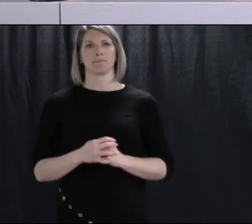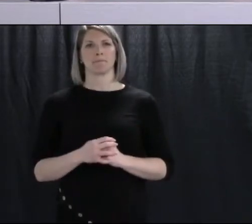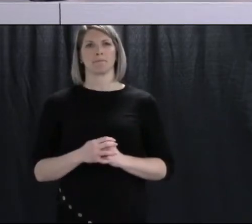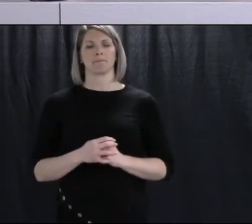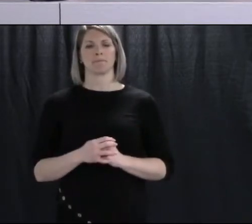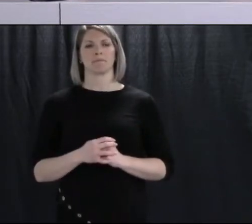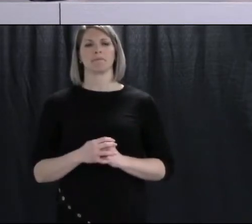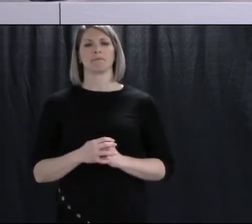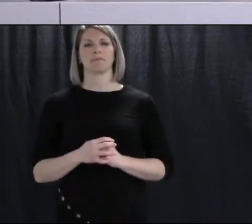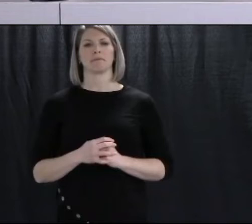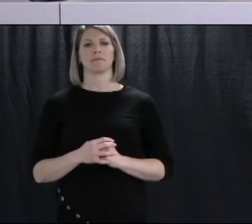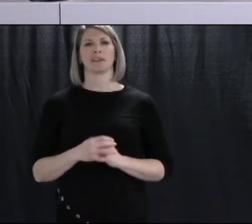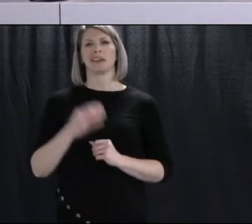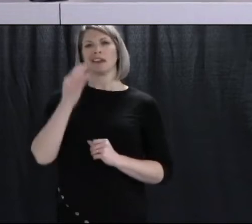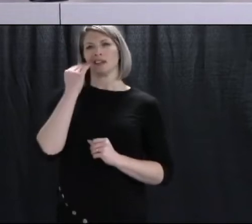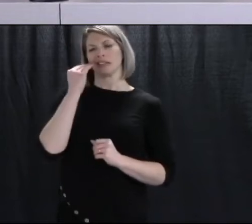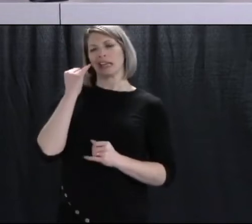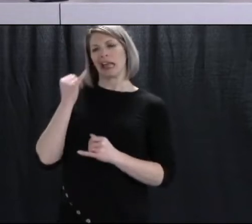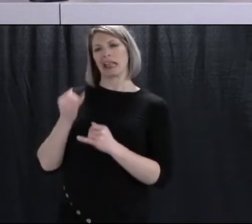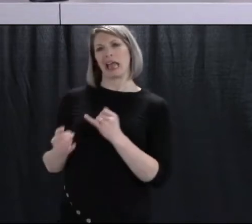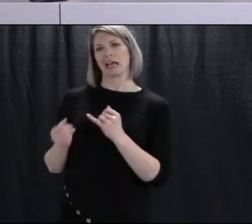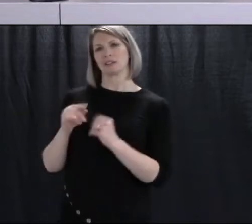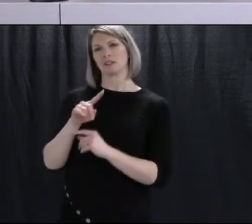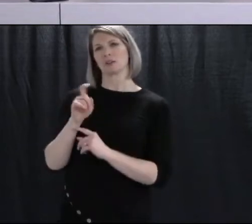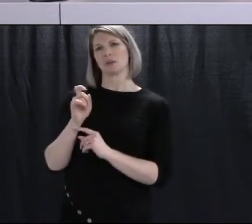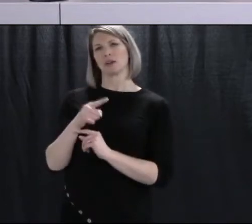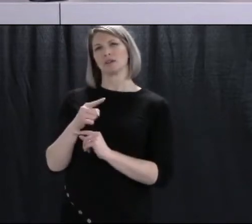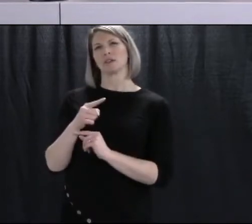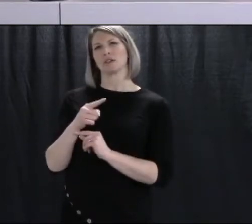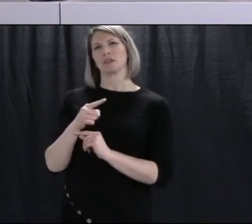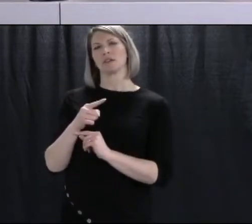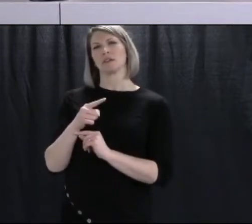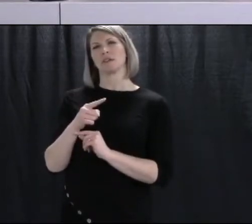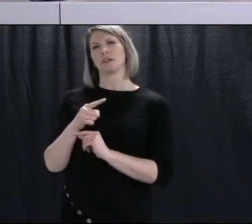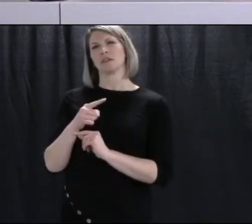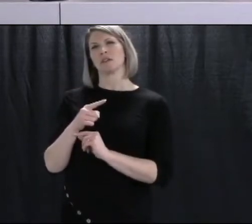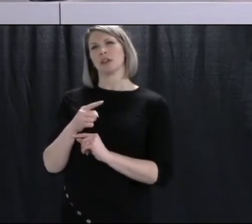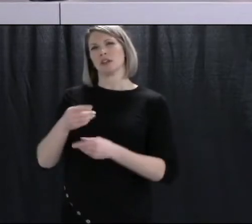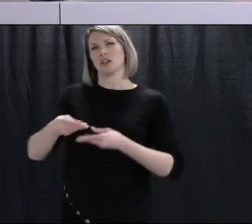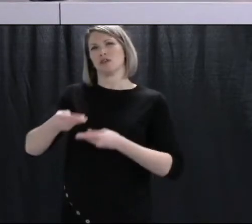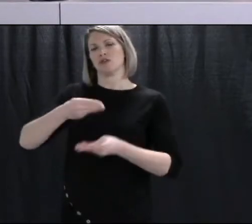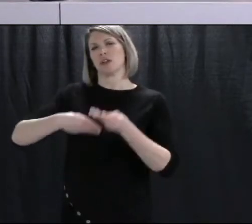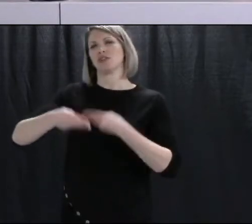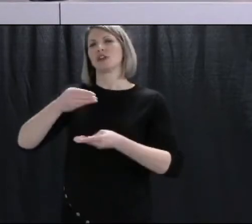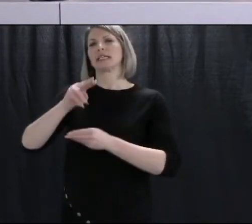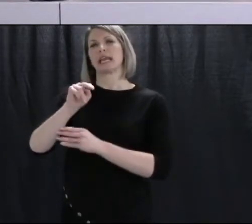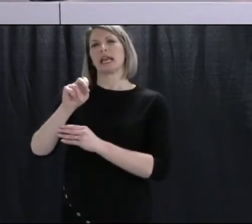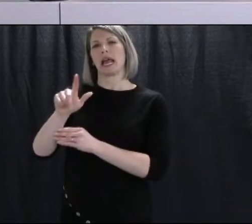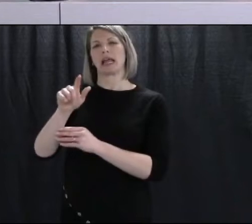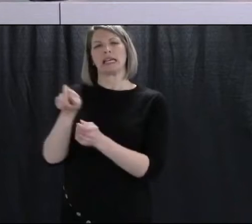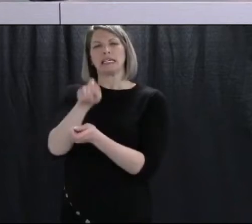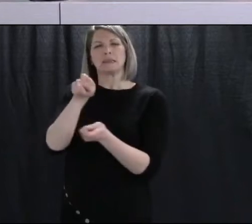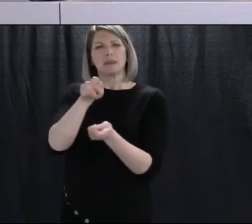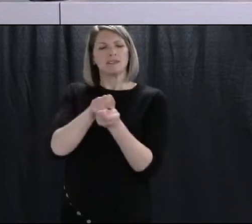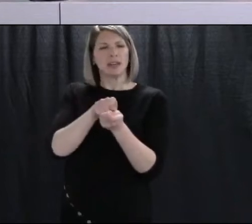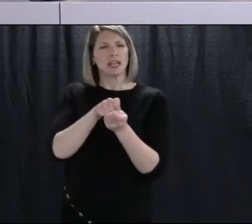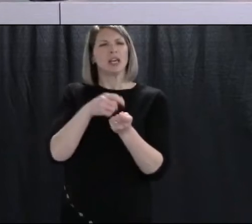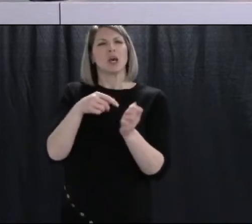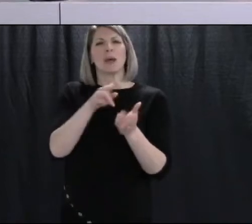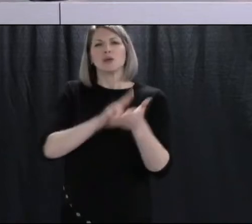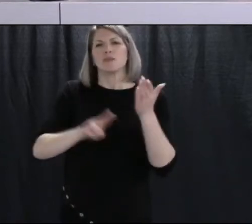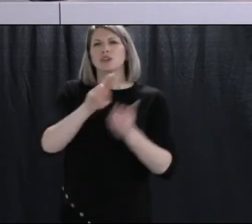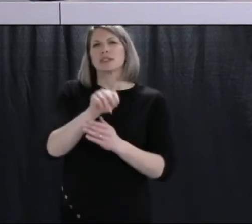Premier, just further to that last question, Trades NL is also speaking out this morning about work at construction sites, particularly MUN's core science facility, and